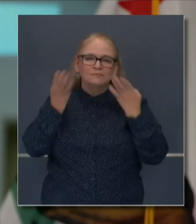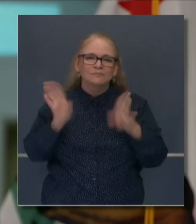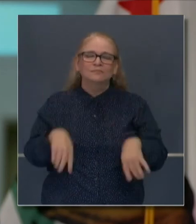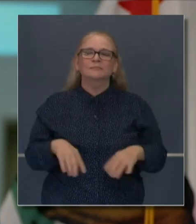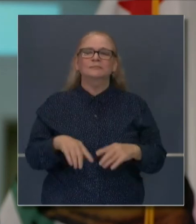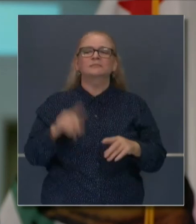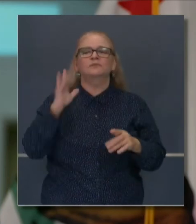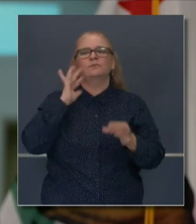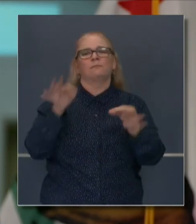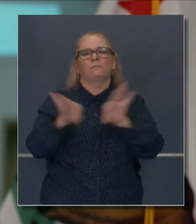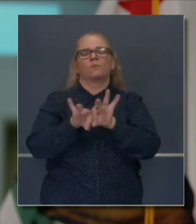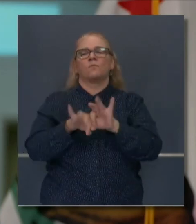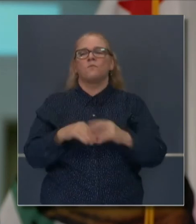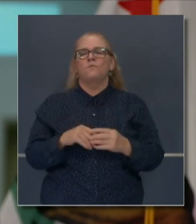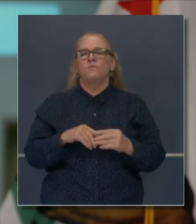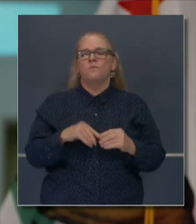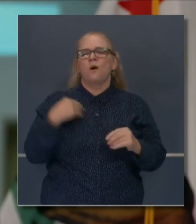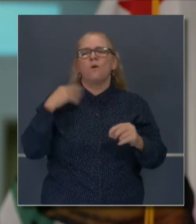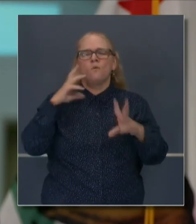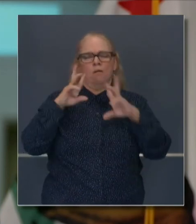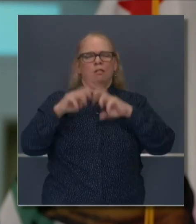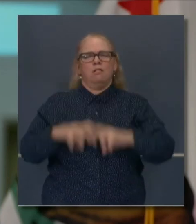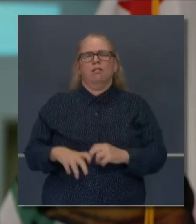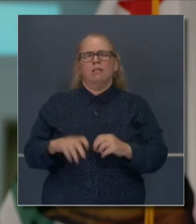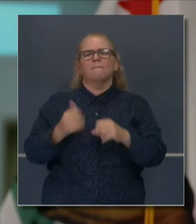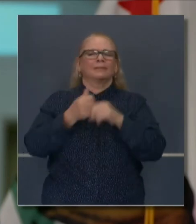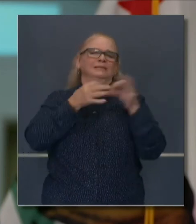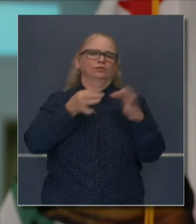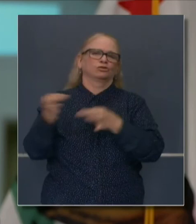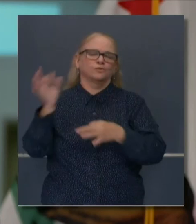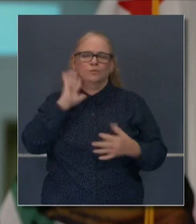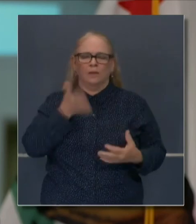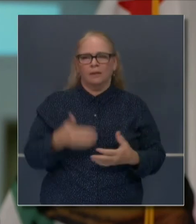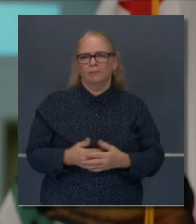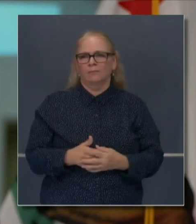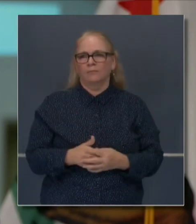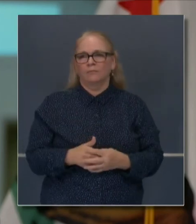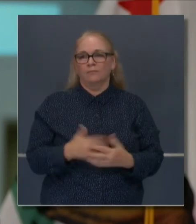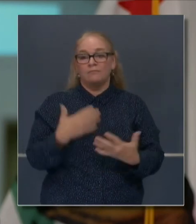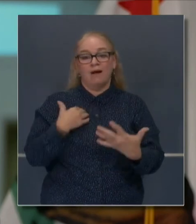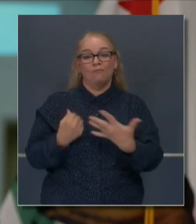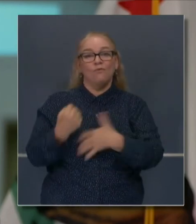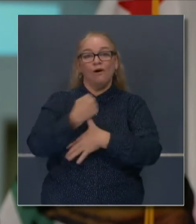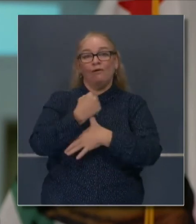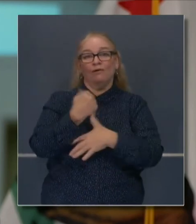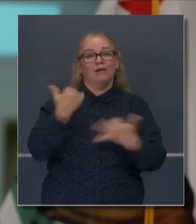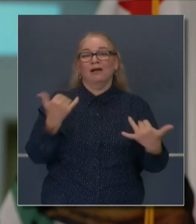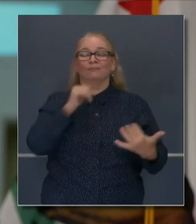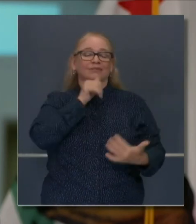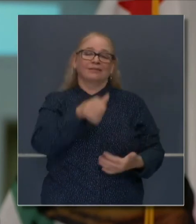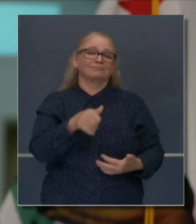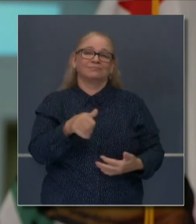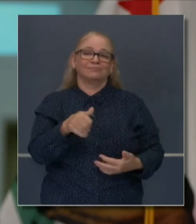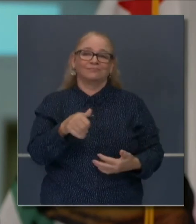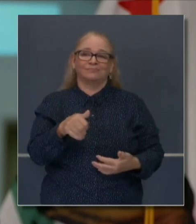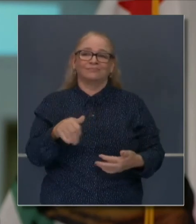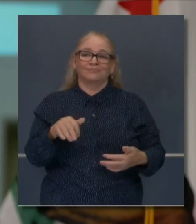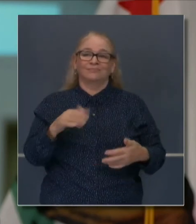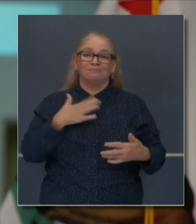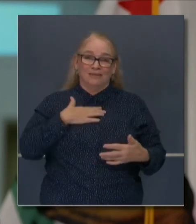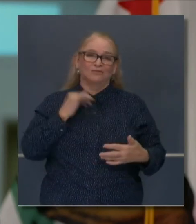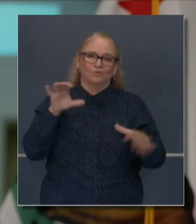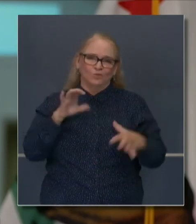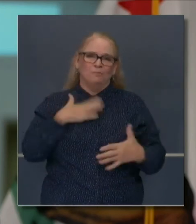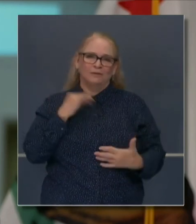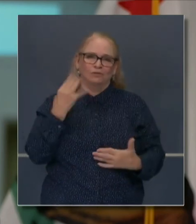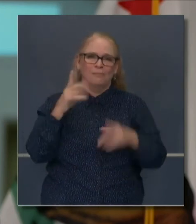some assessment and determination, but my fundamental responsibility, my top priority, is my job